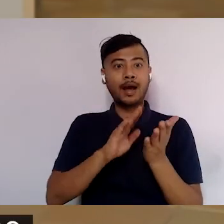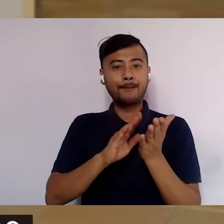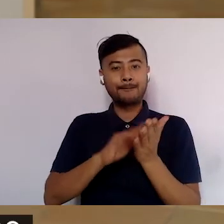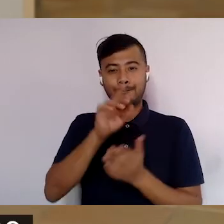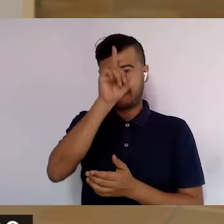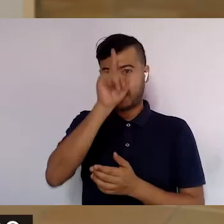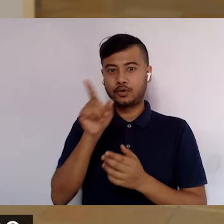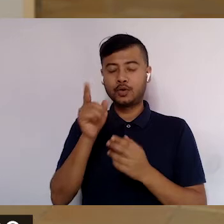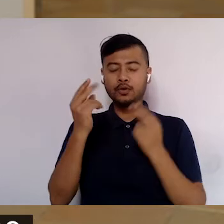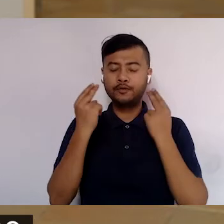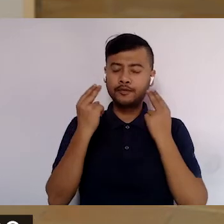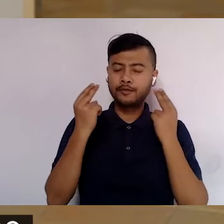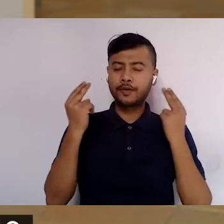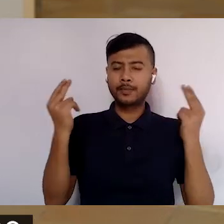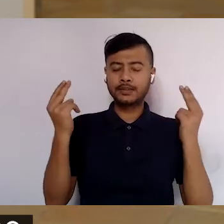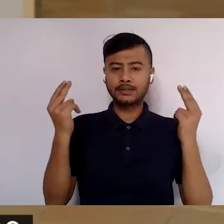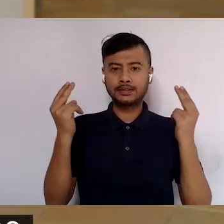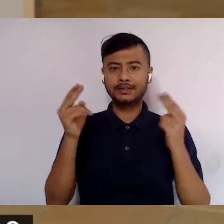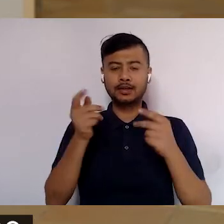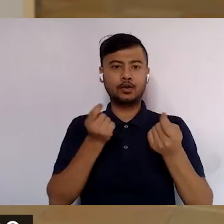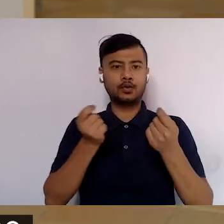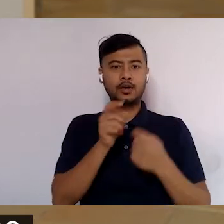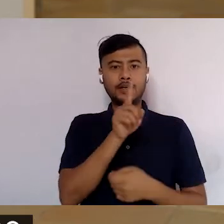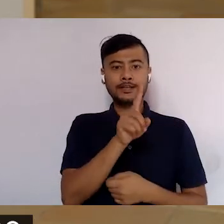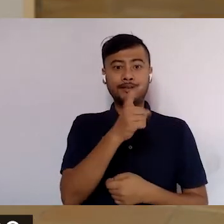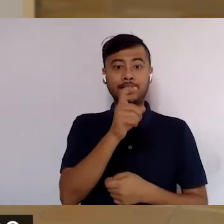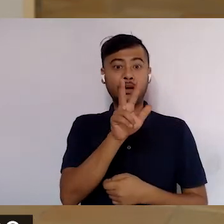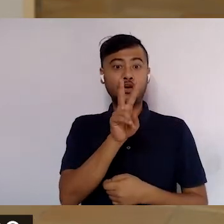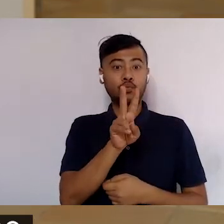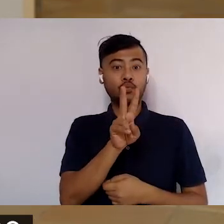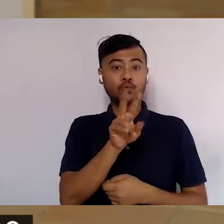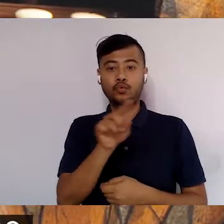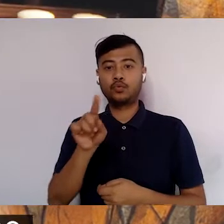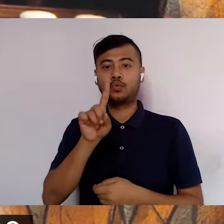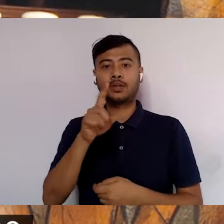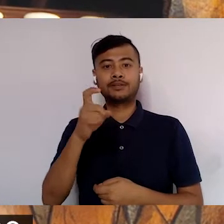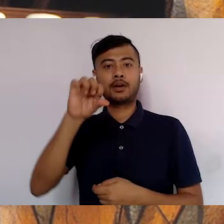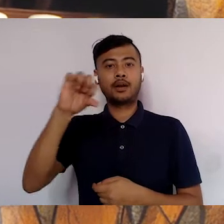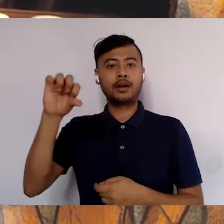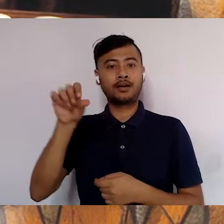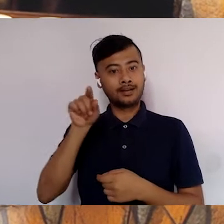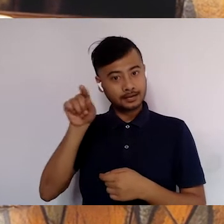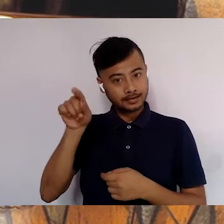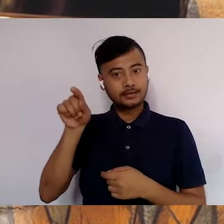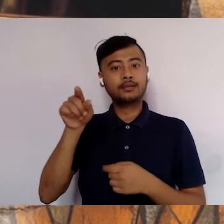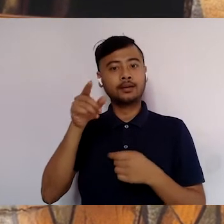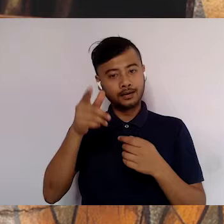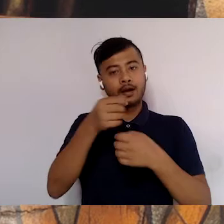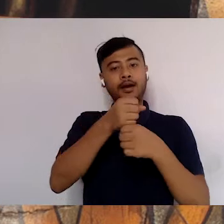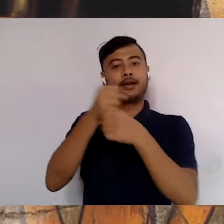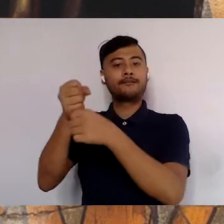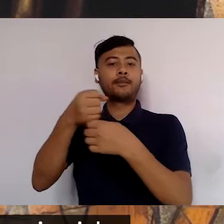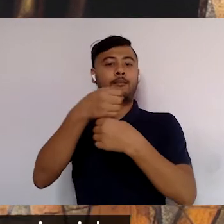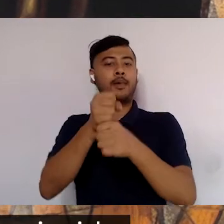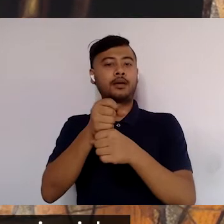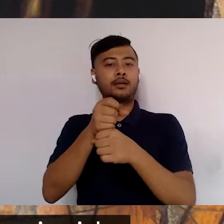Sultan, the remarkable ruler of Mysore from 1782 to 1799. You can see that there's a flap on the body